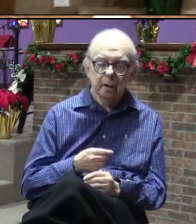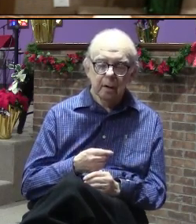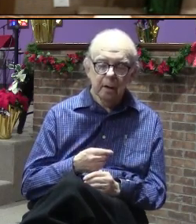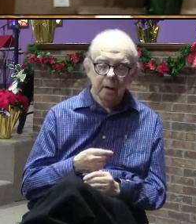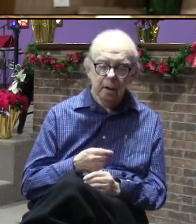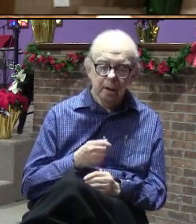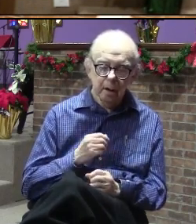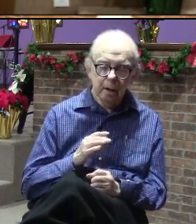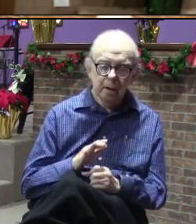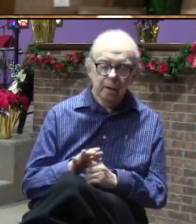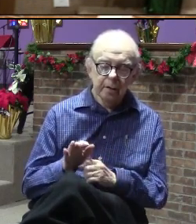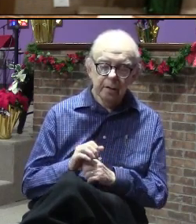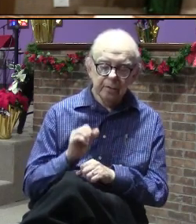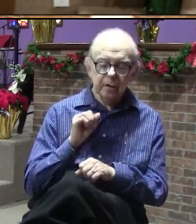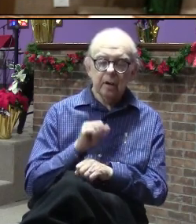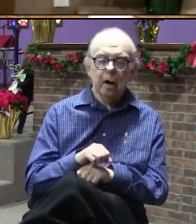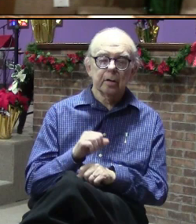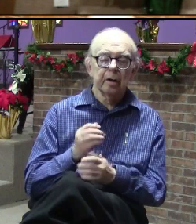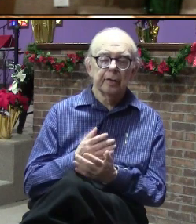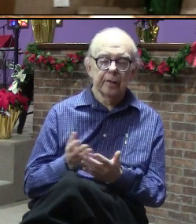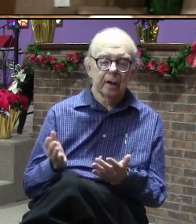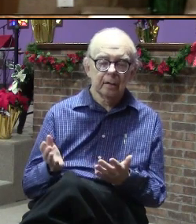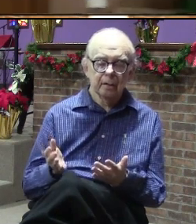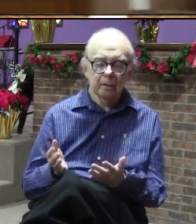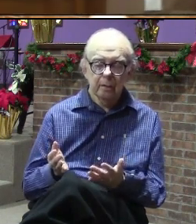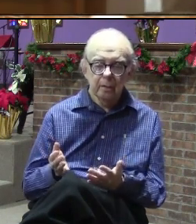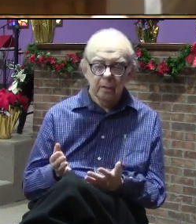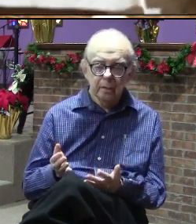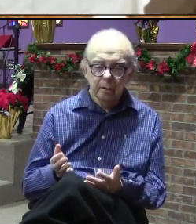is enough to conquer everything.